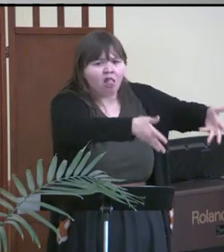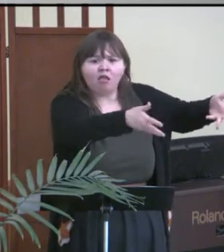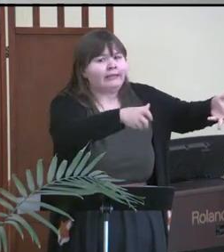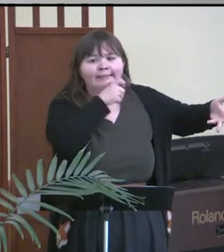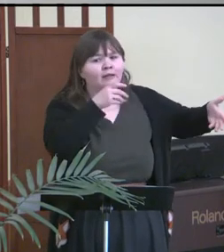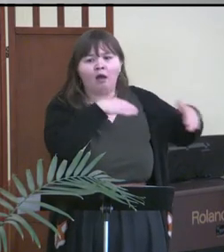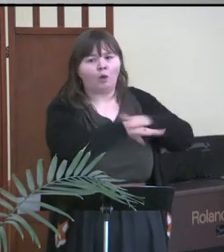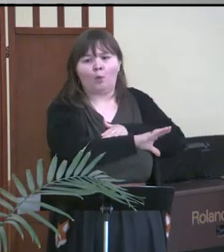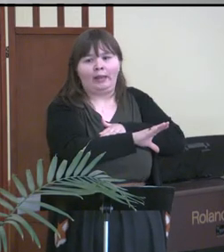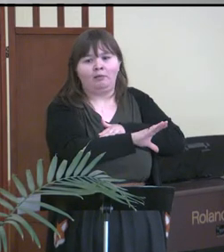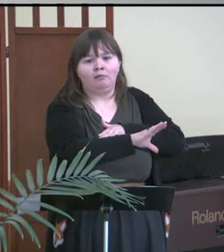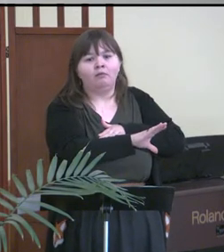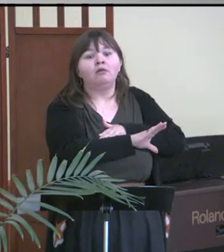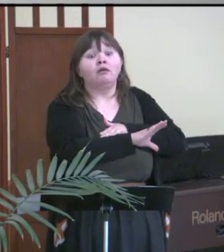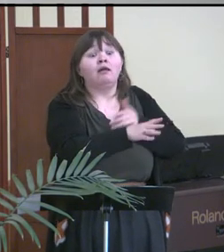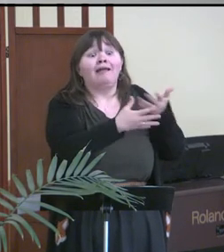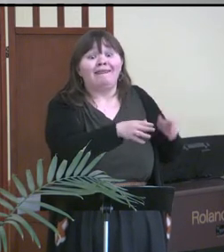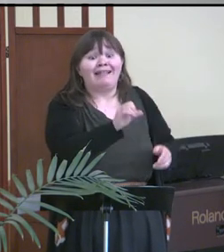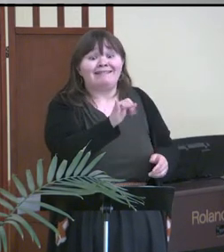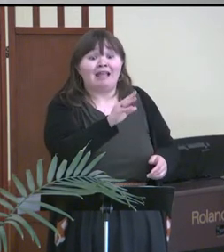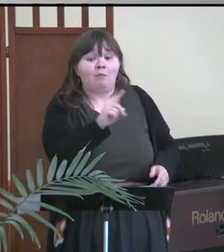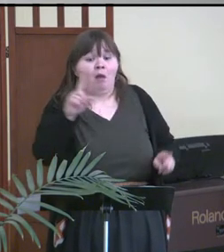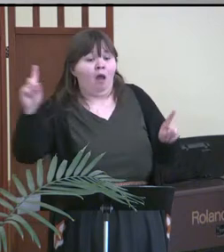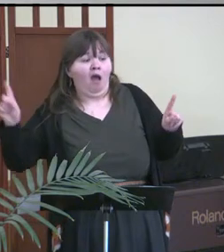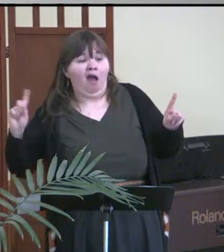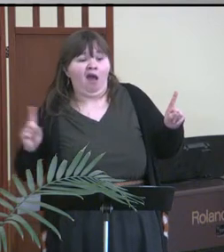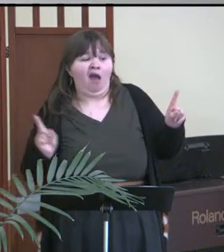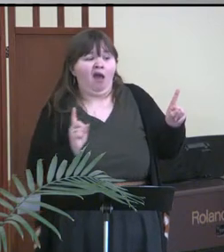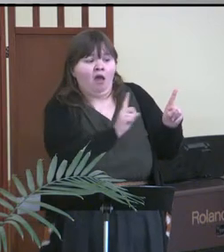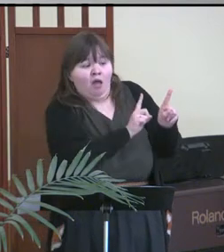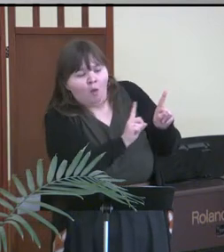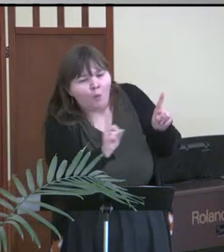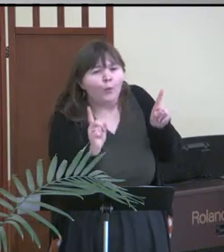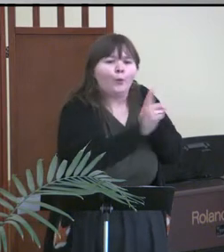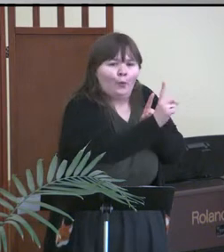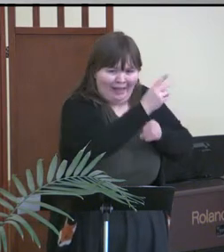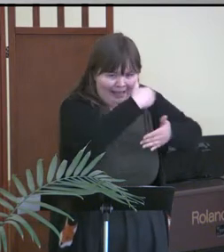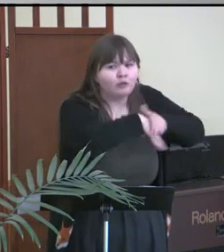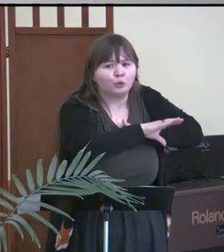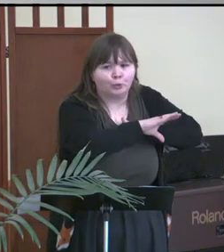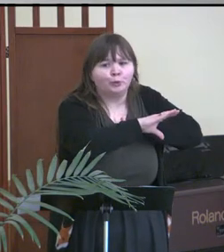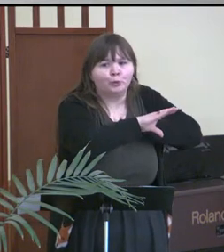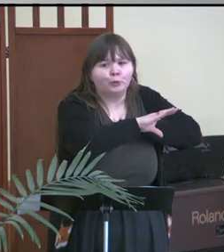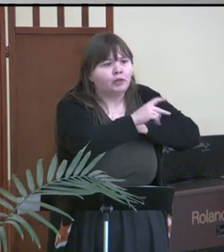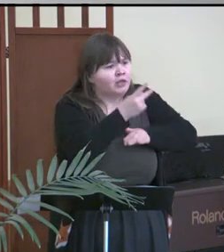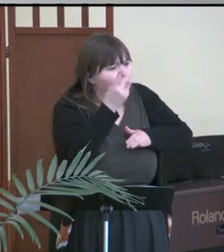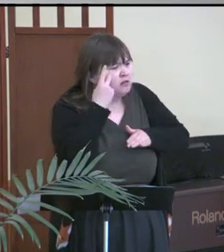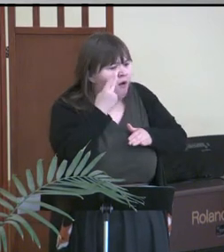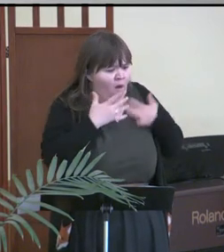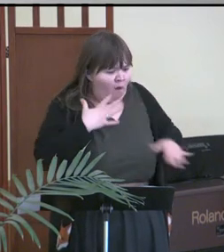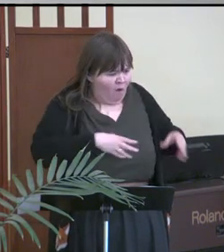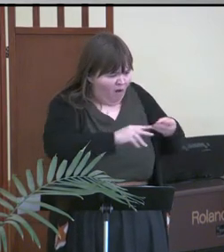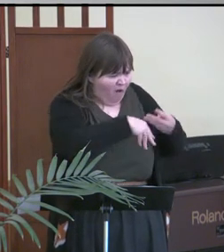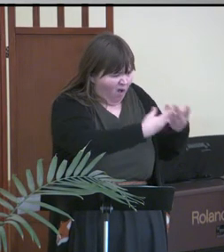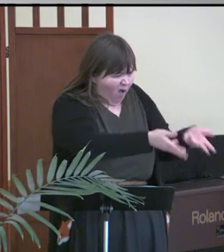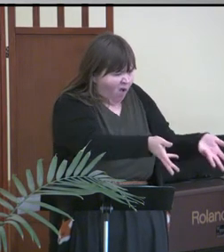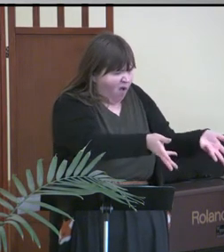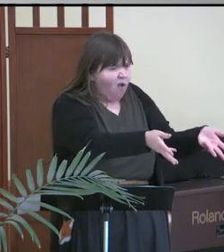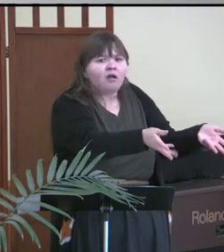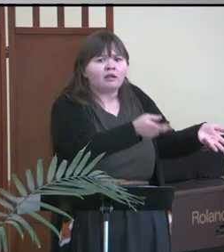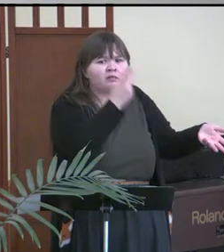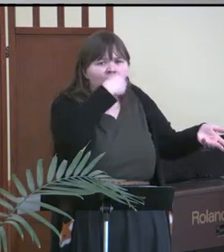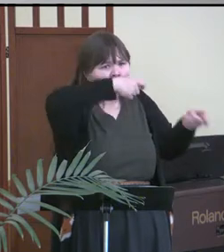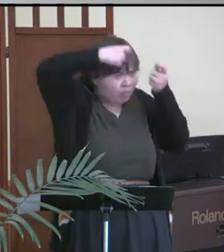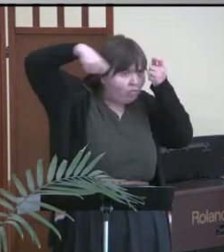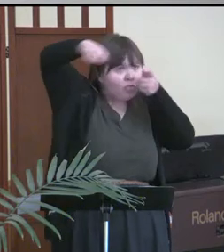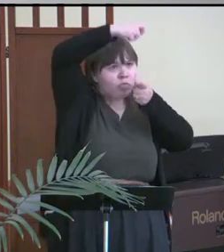in. Then Simon Peter came, following him, and went into the tomb. He saw the linen wrappings lying there, and the cloth